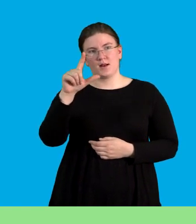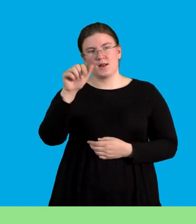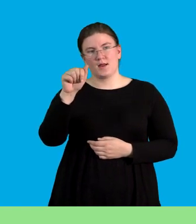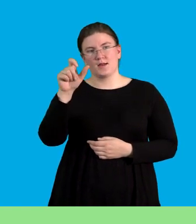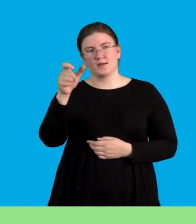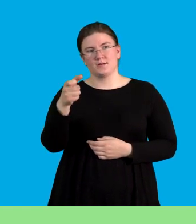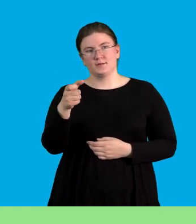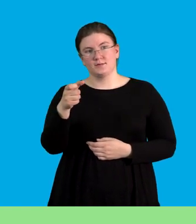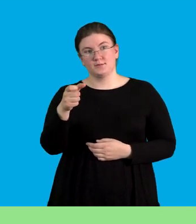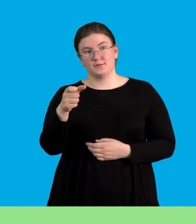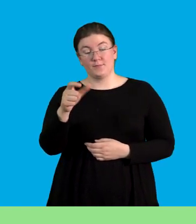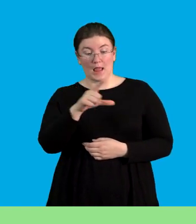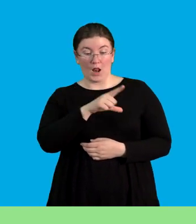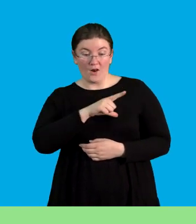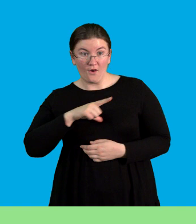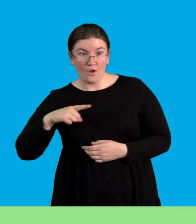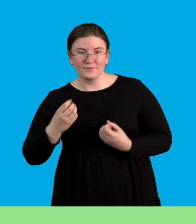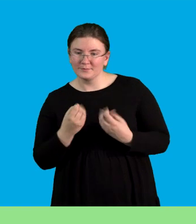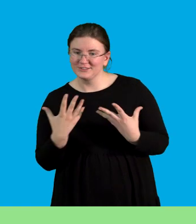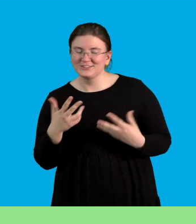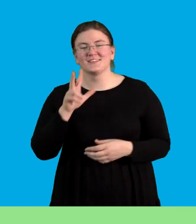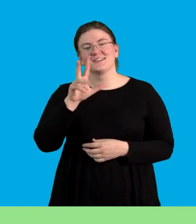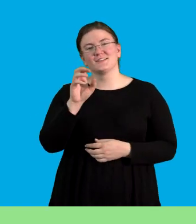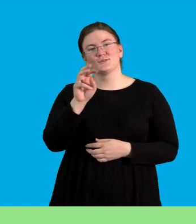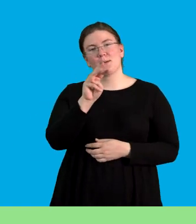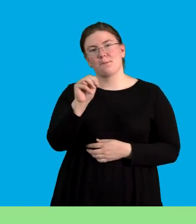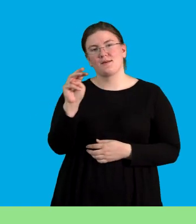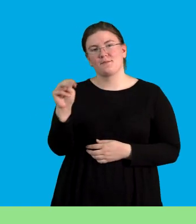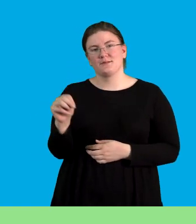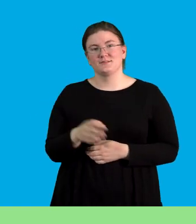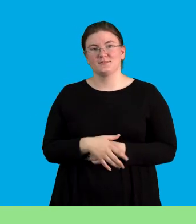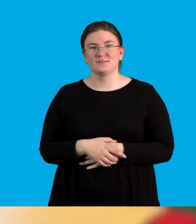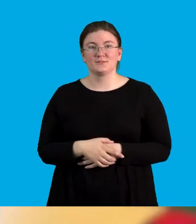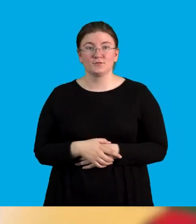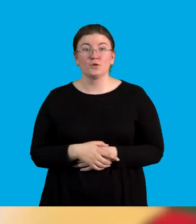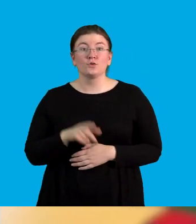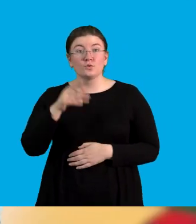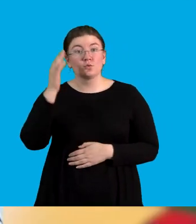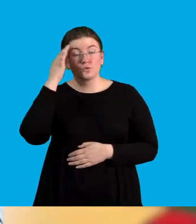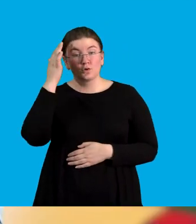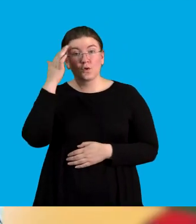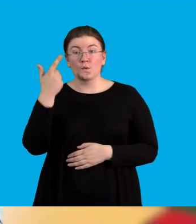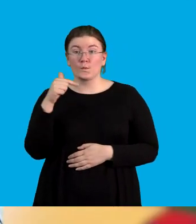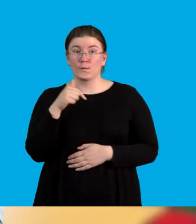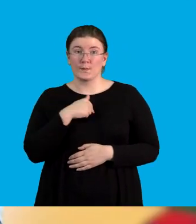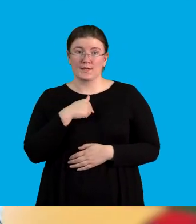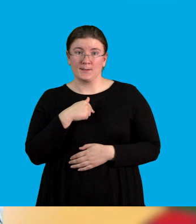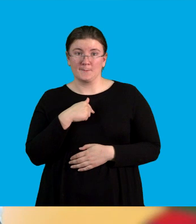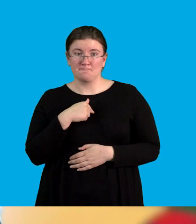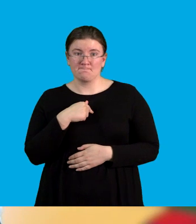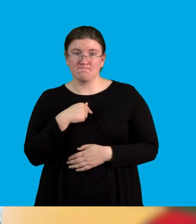this microorganism is 80 millimeters. So you know that whenever we are